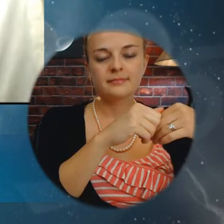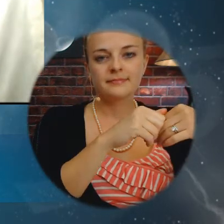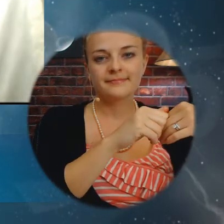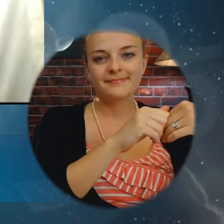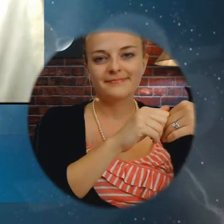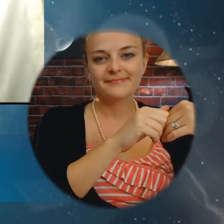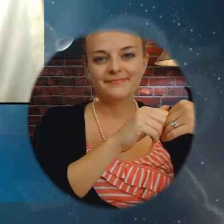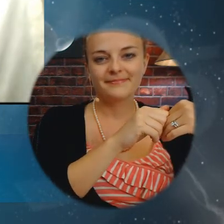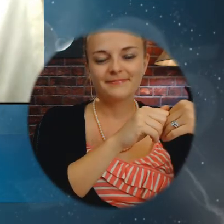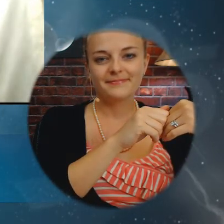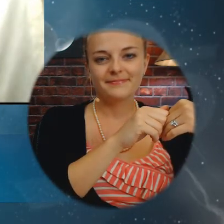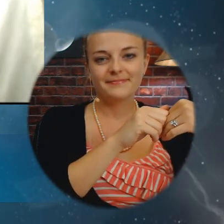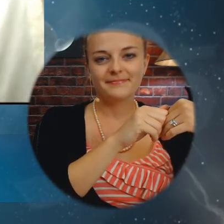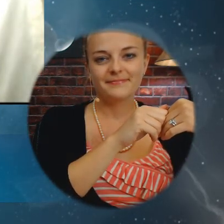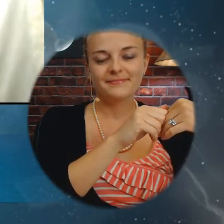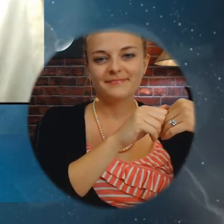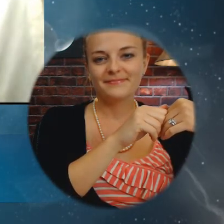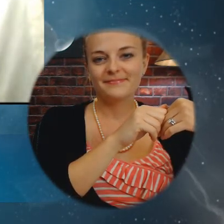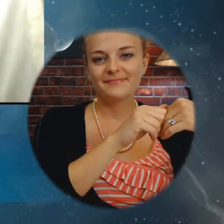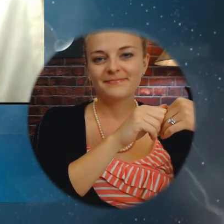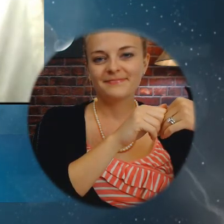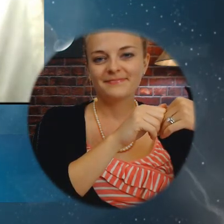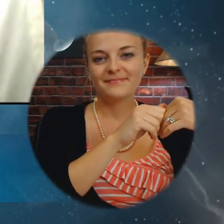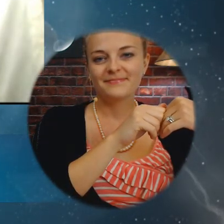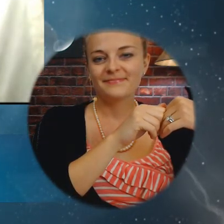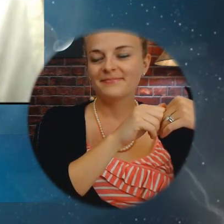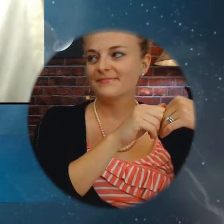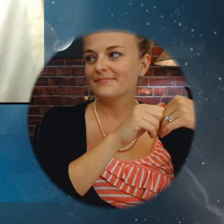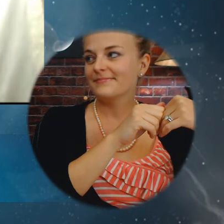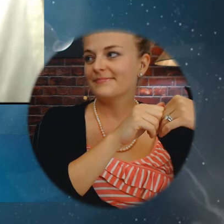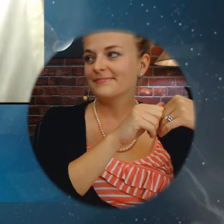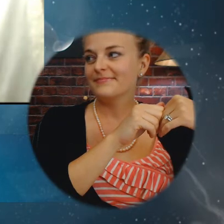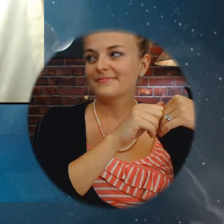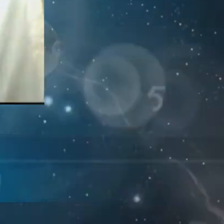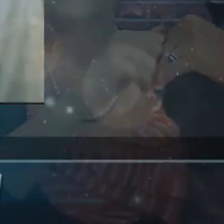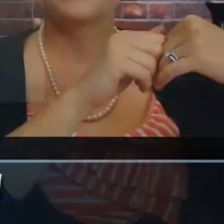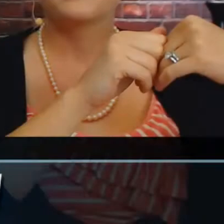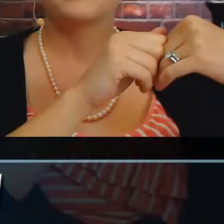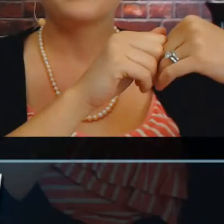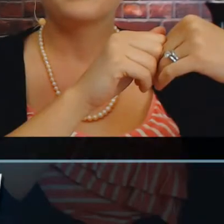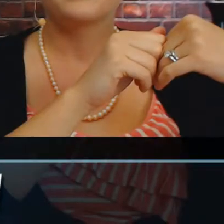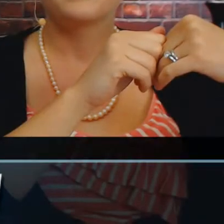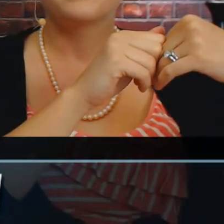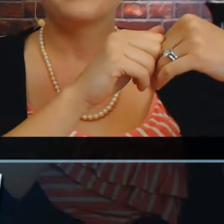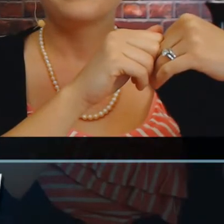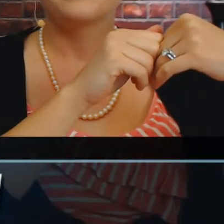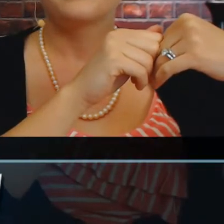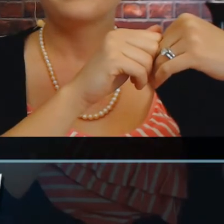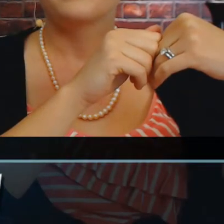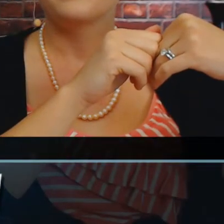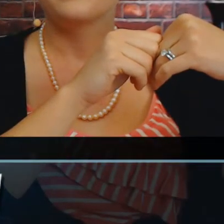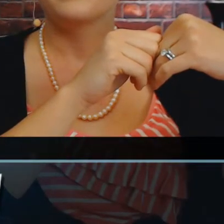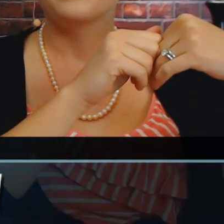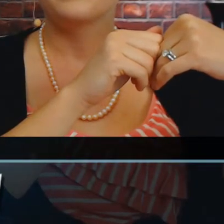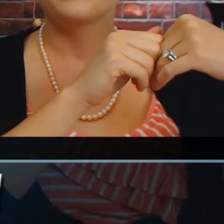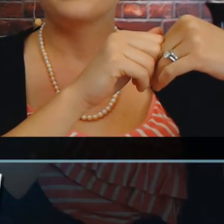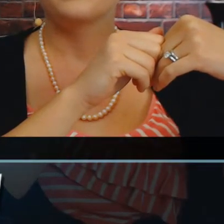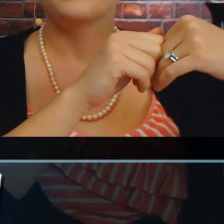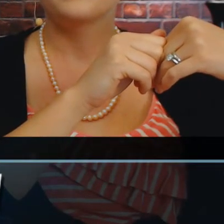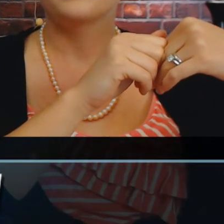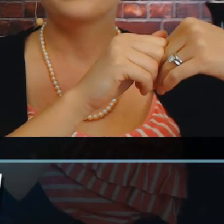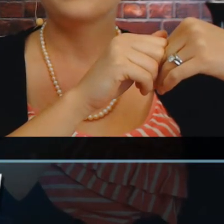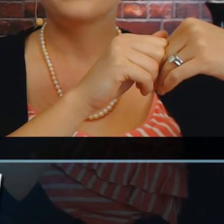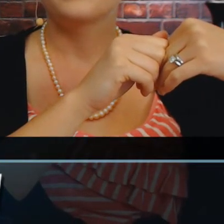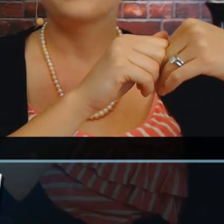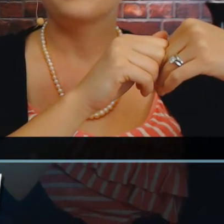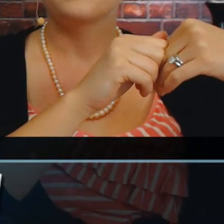Minis. Really, the applications are endless. Really taking hearing aid technology to the next level. Now, I would love to talk to you a